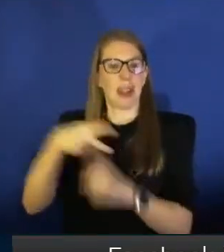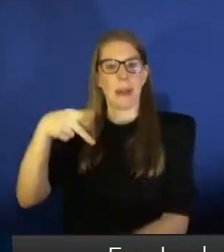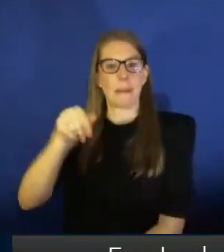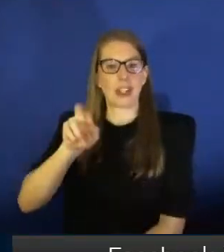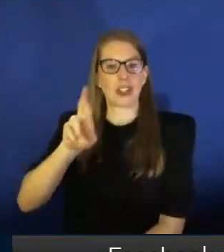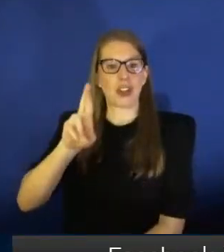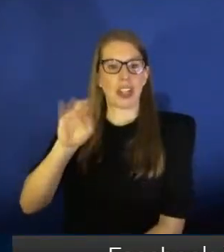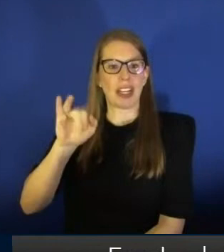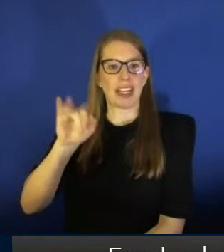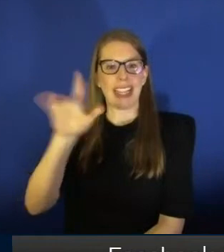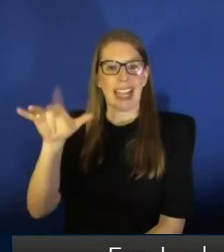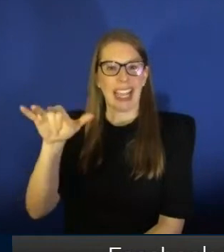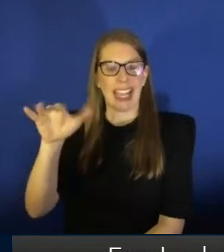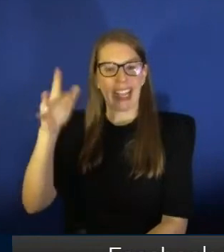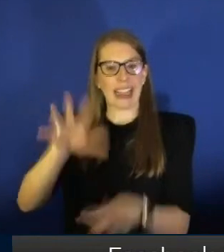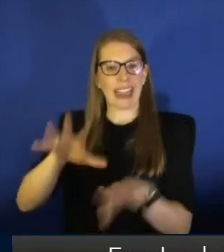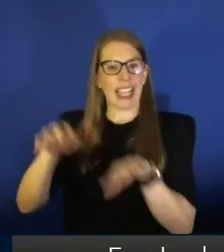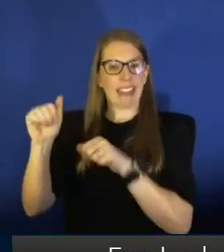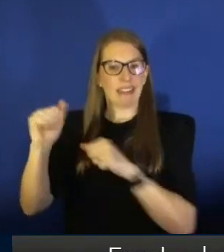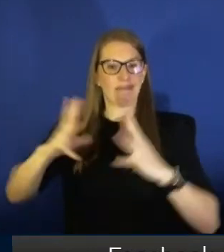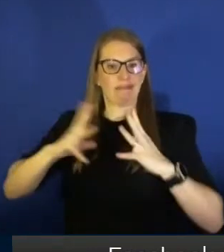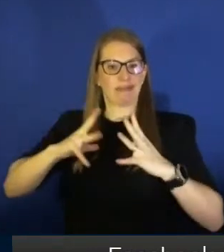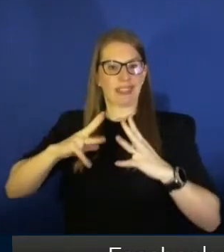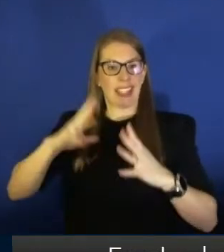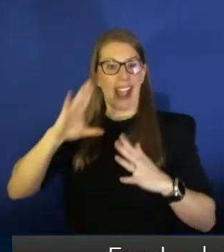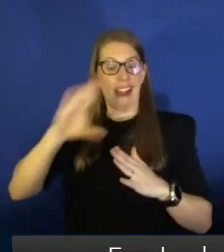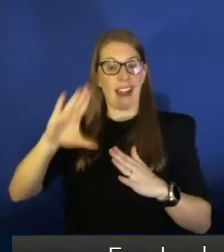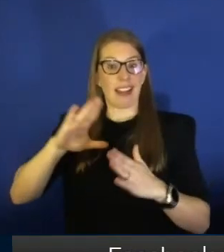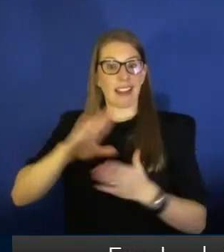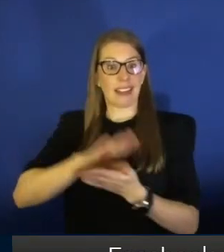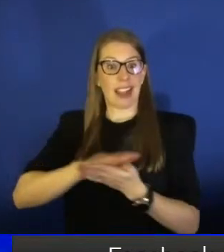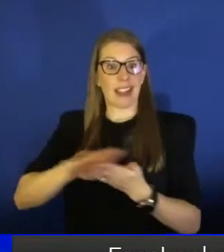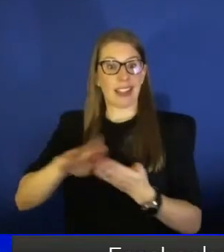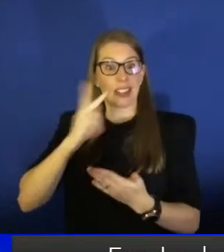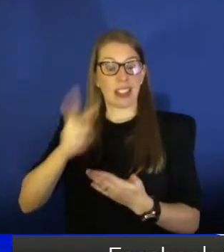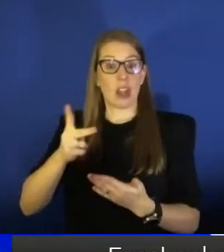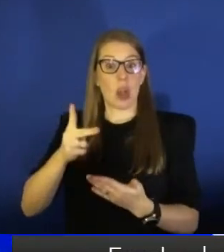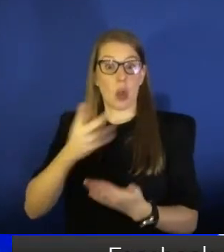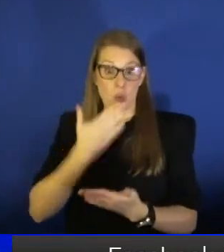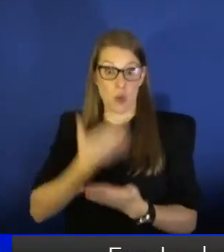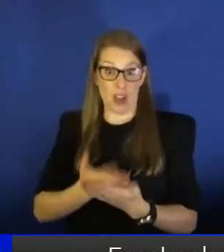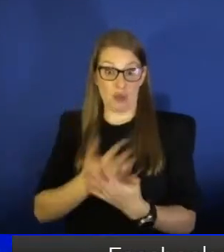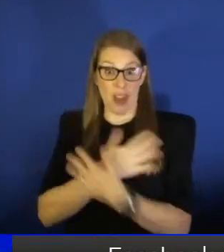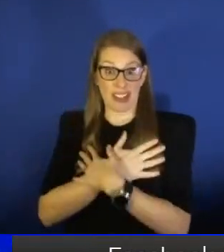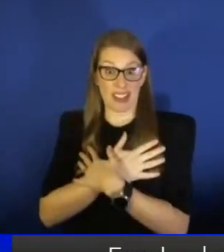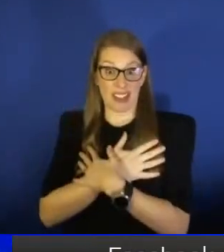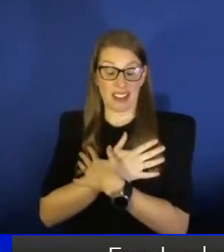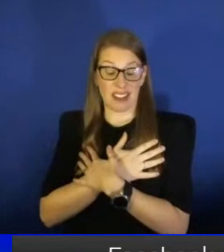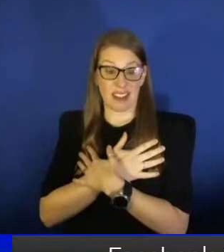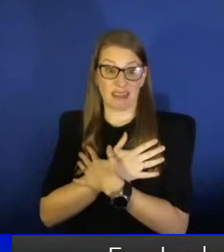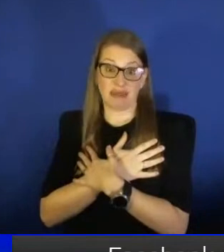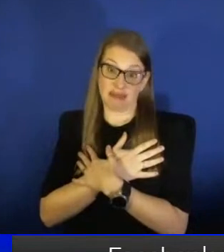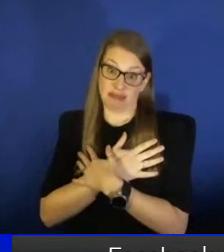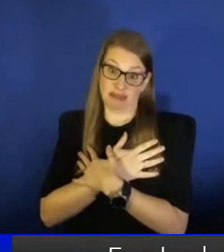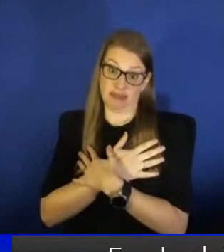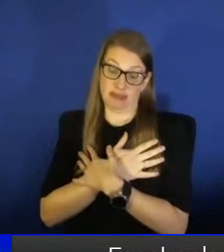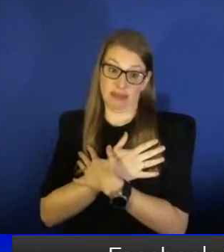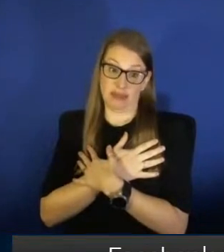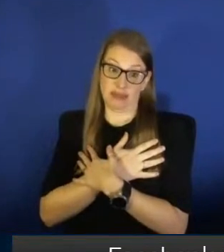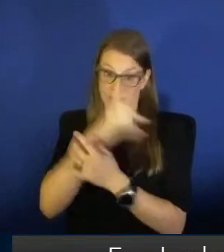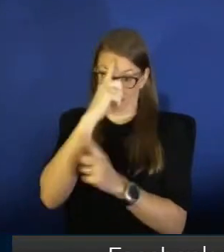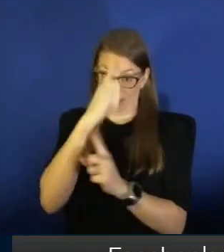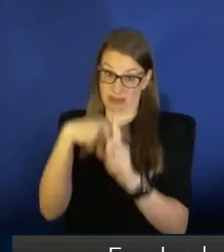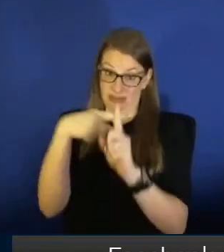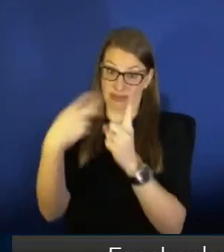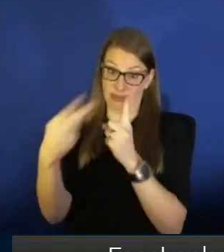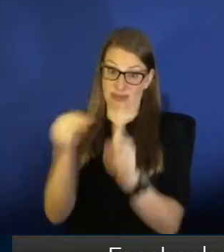Hawkinson today with our numbers. How are you? Nice to see you. Well rested. That's Kind of, not so much. that's optimistic view.